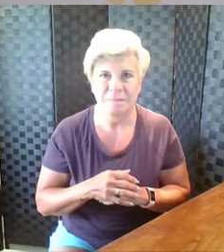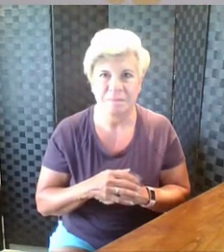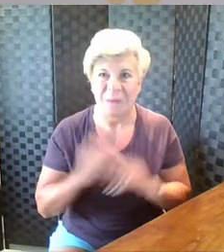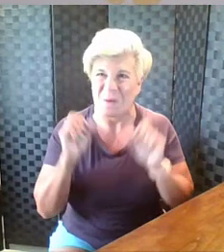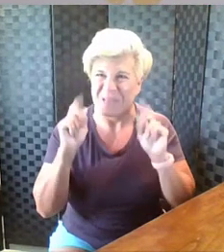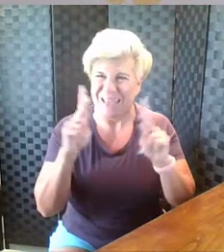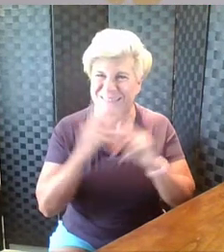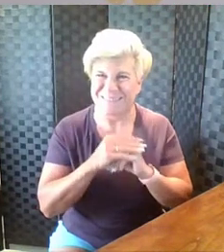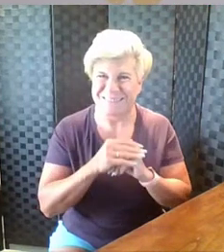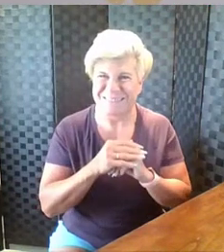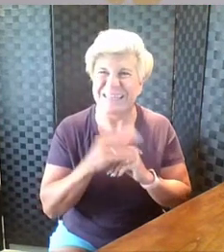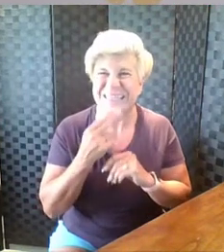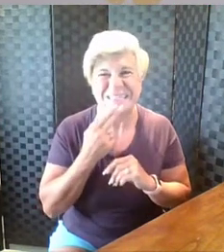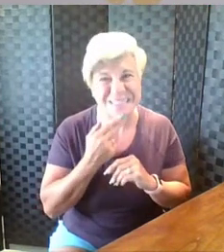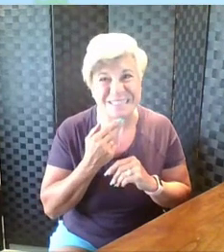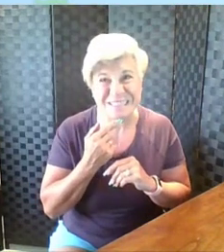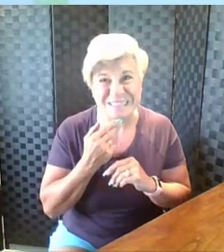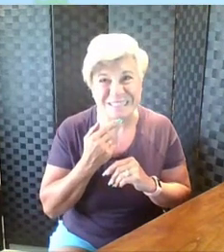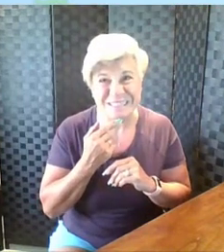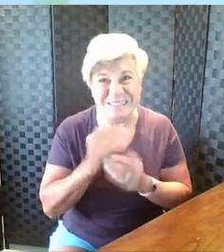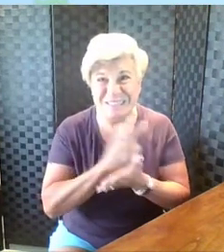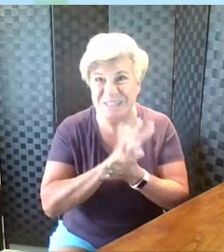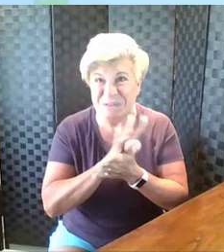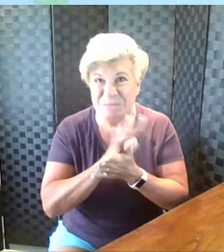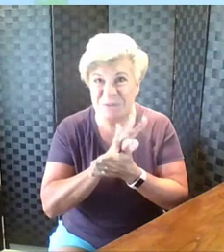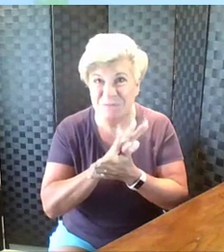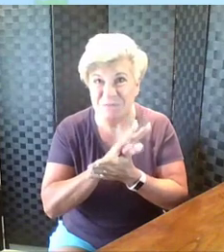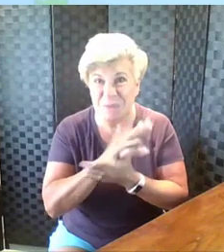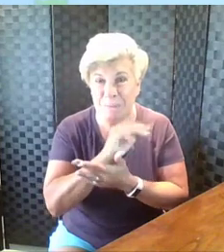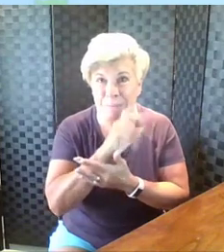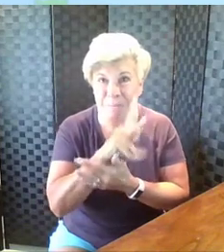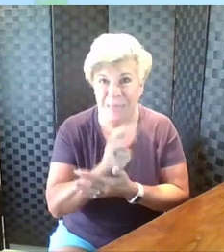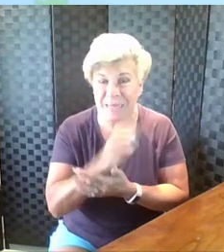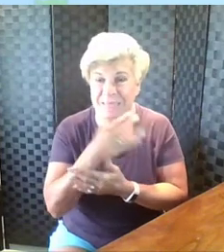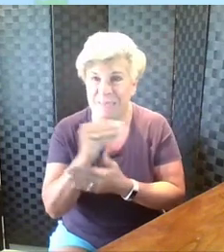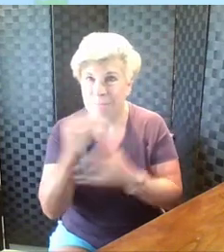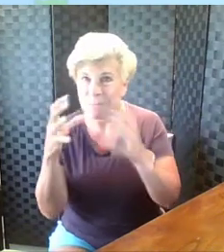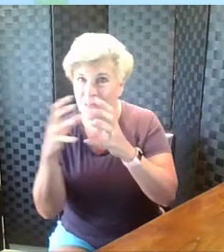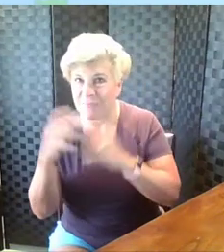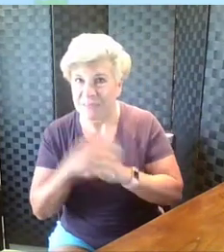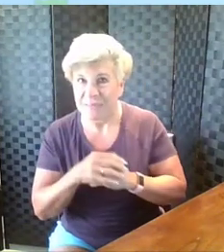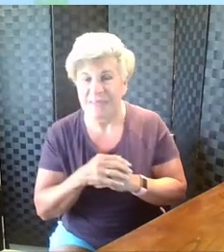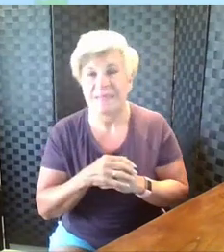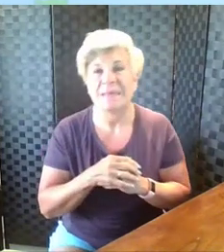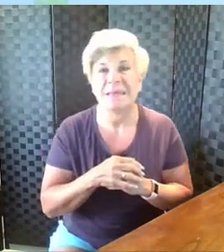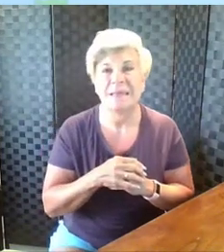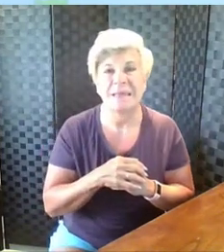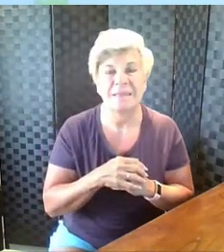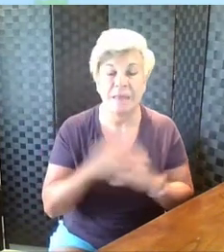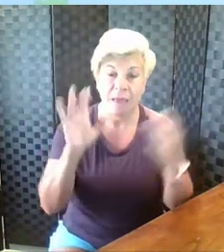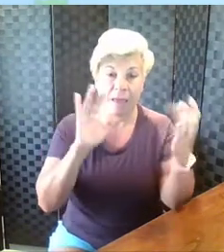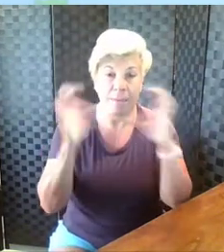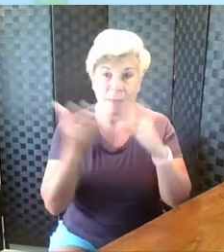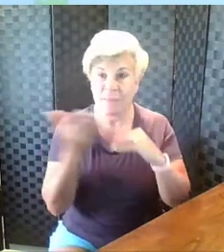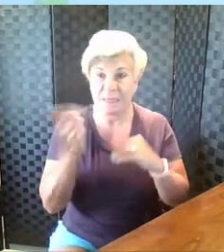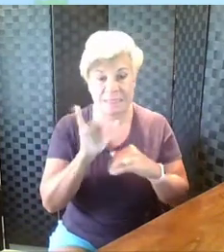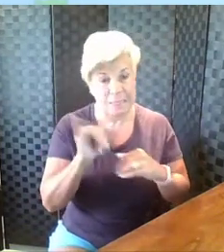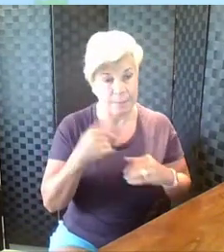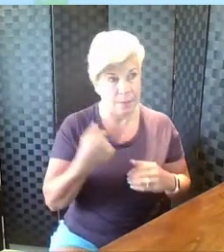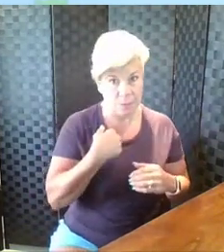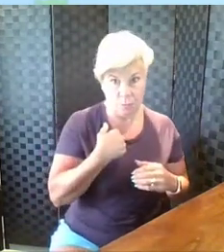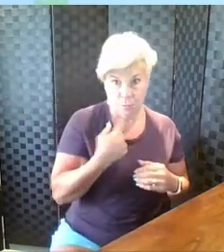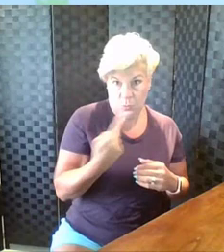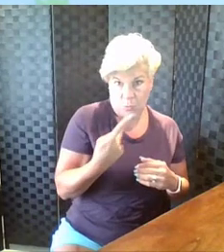Okay, wasn't that a cute video with Mike and Bolly? I love how they were comparing different groups of objects, just like we did with the bears, but they